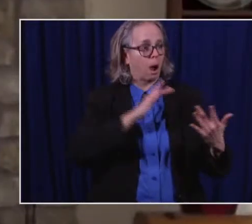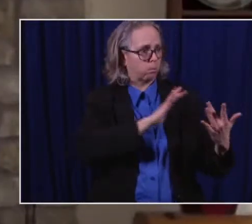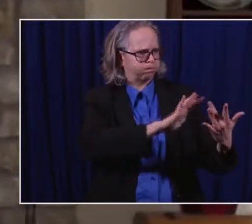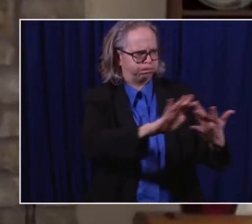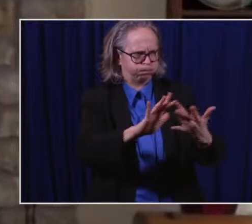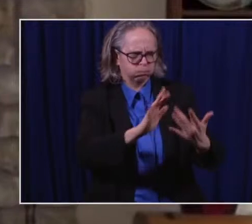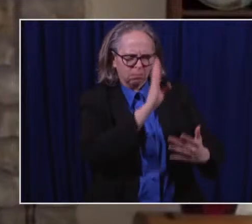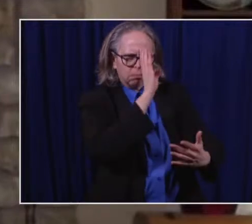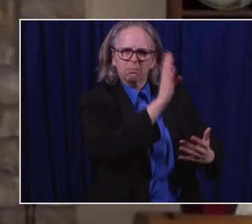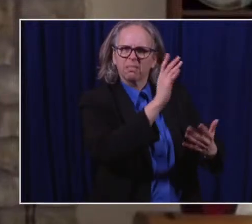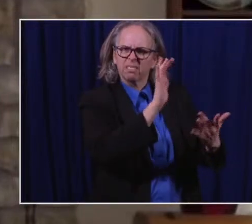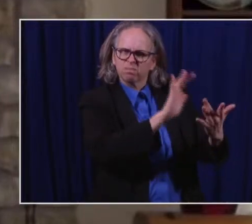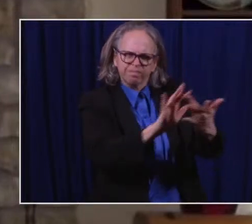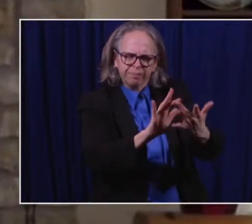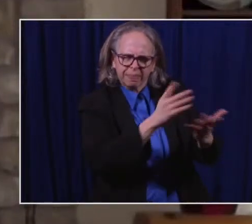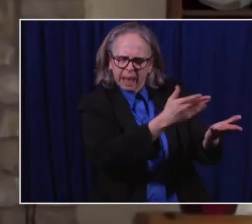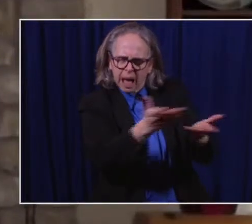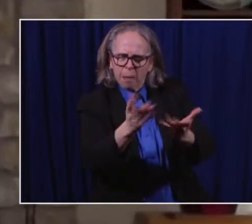shots.